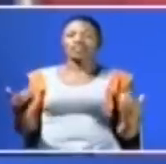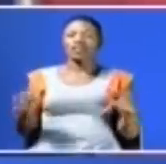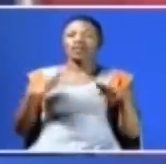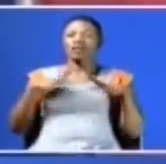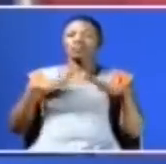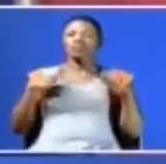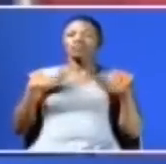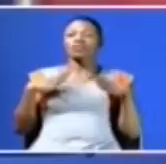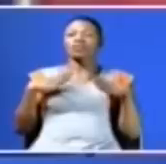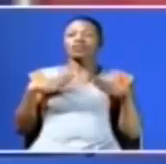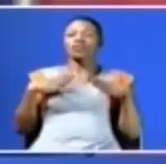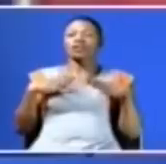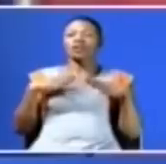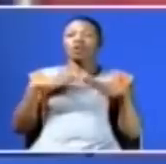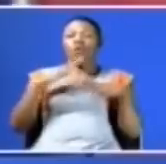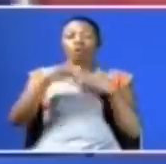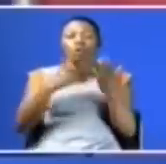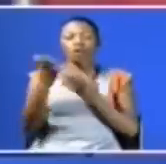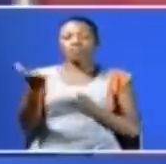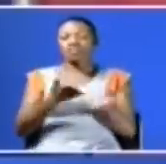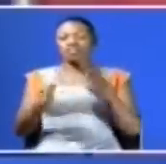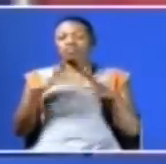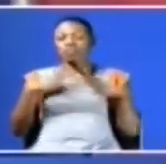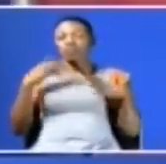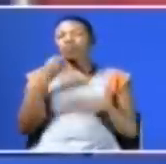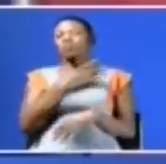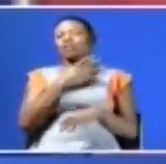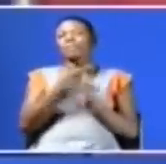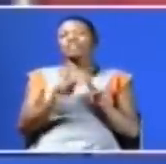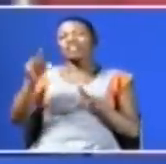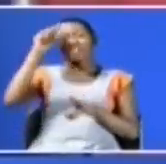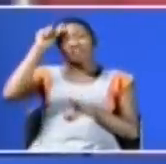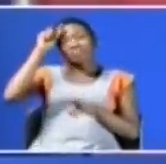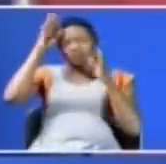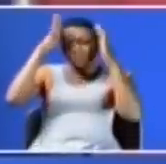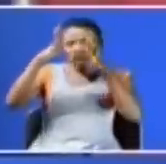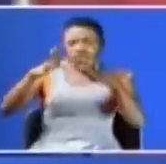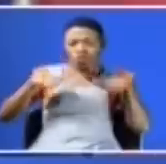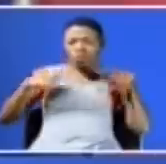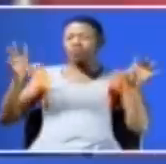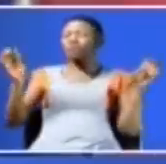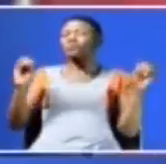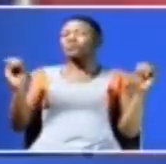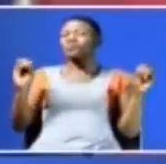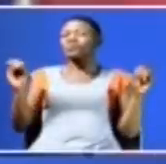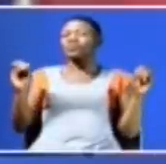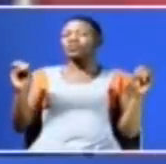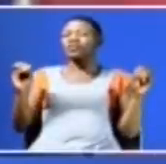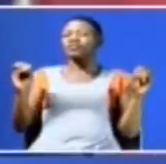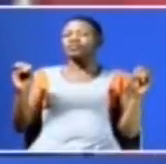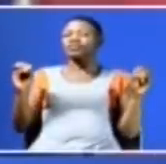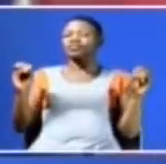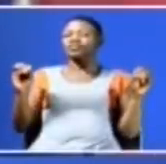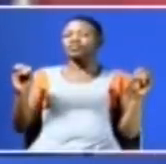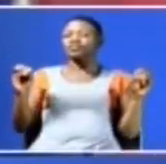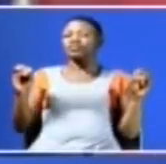are, you know, every businessman is complaining. And the government does not seem to be focused on that. And right. By and large, you find a government, you